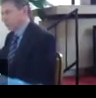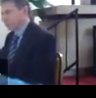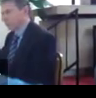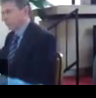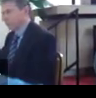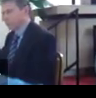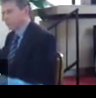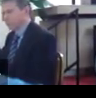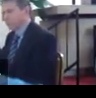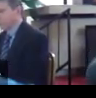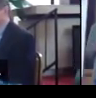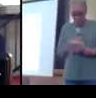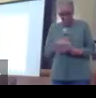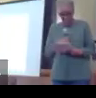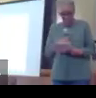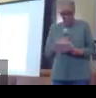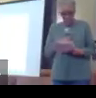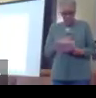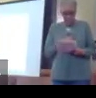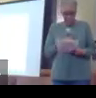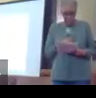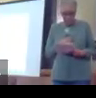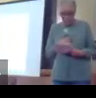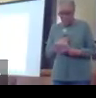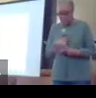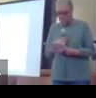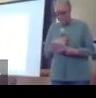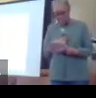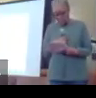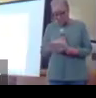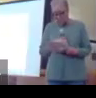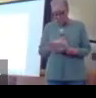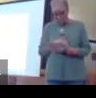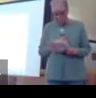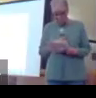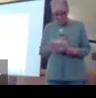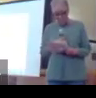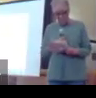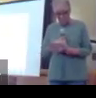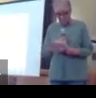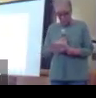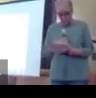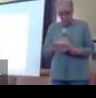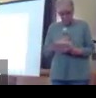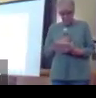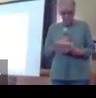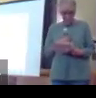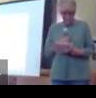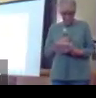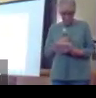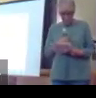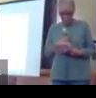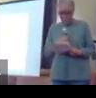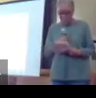day. Both were educators and community members who believe in the preservation of Black history and culture.